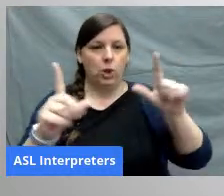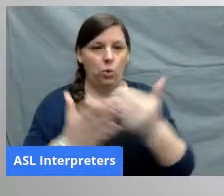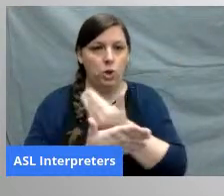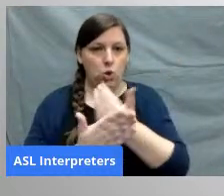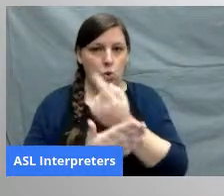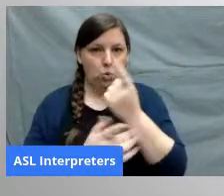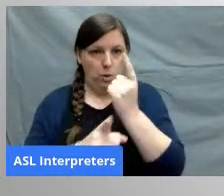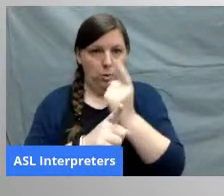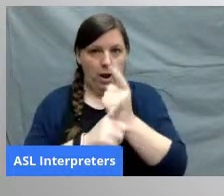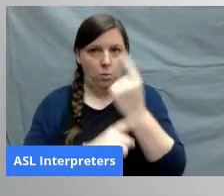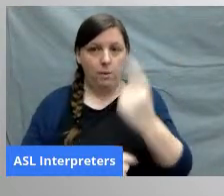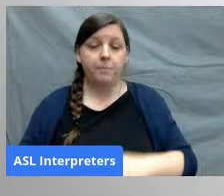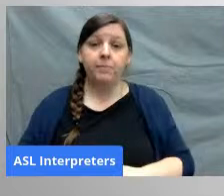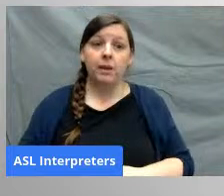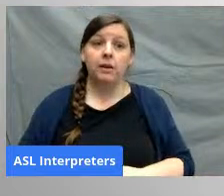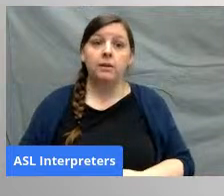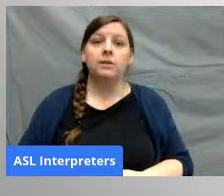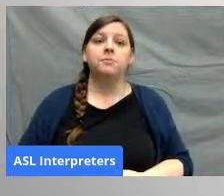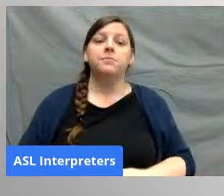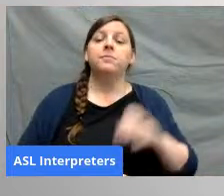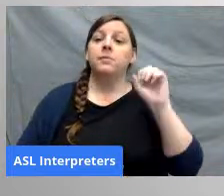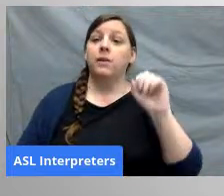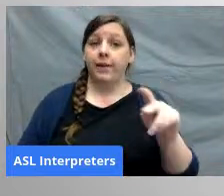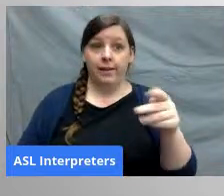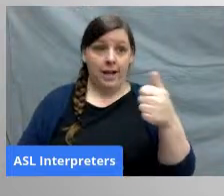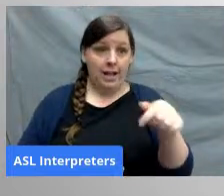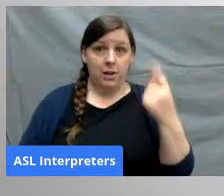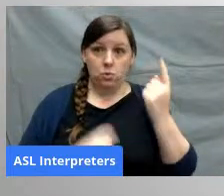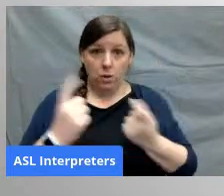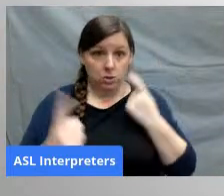Are there any questions or